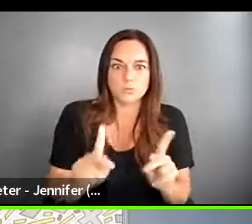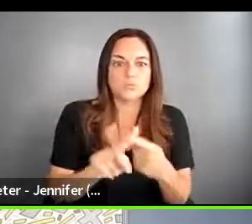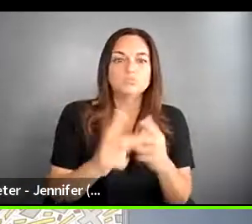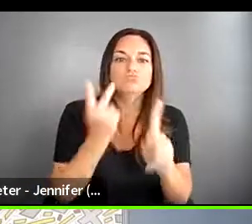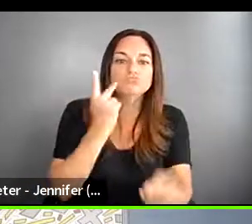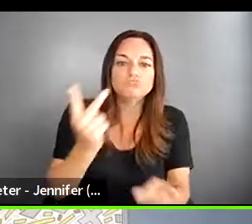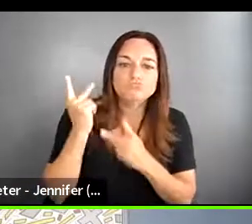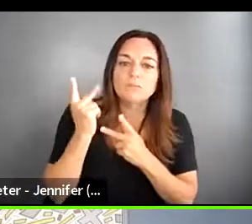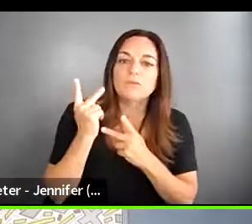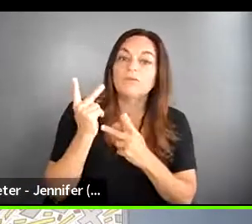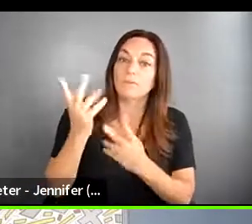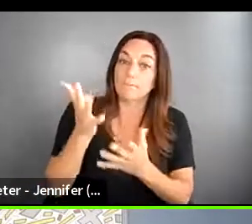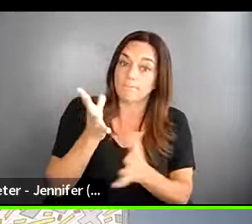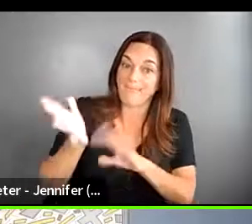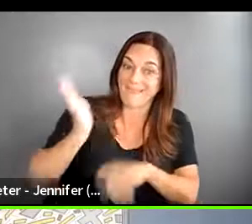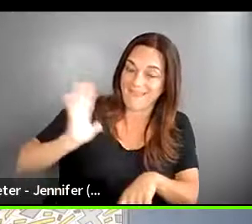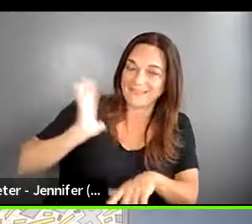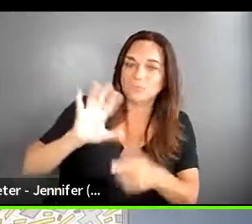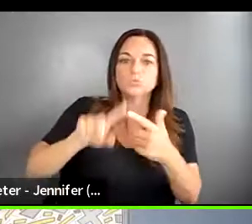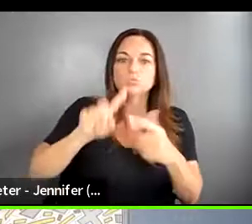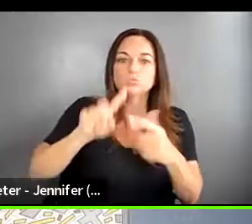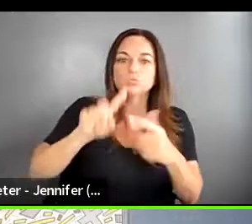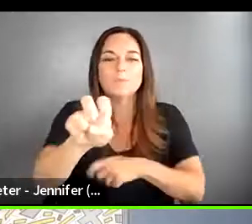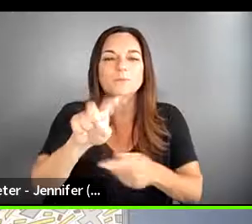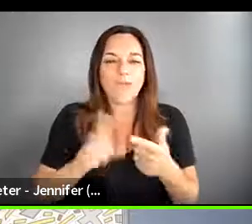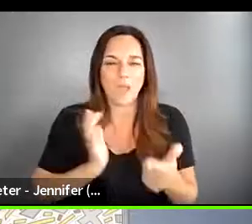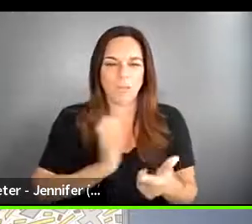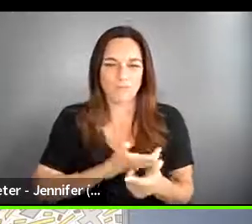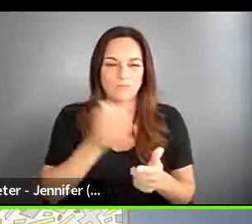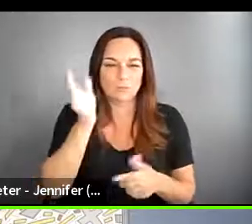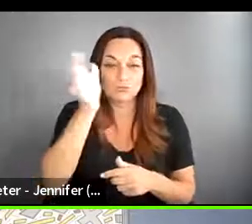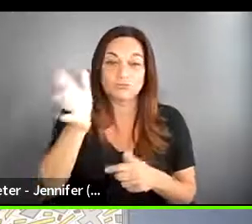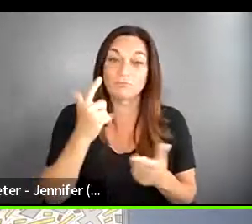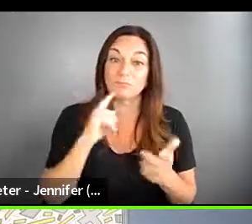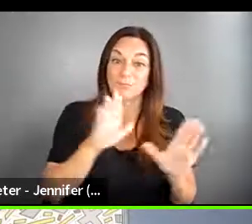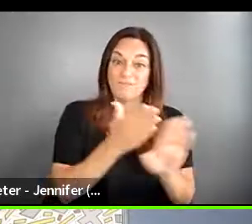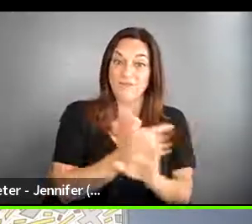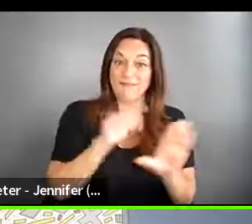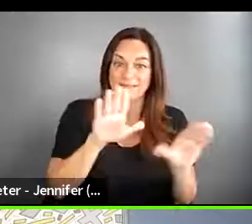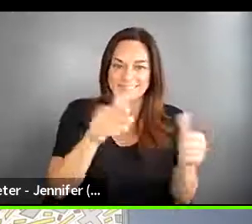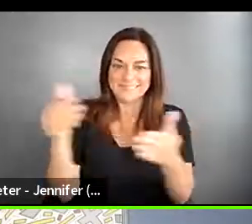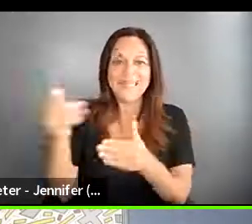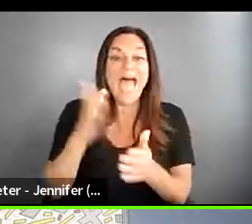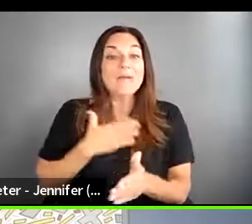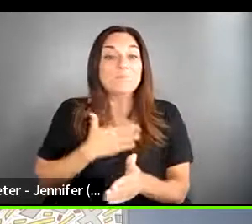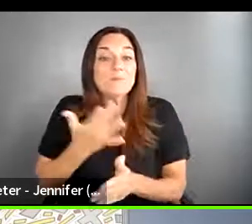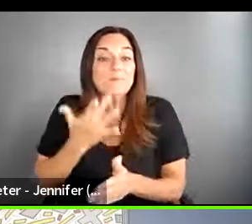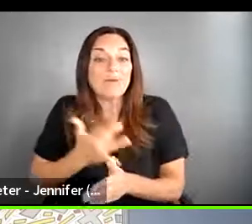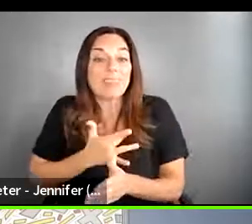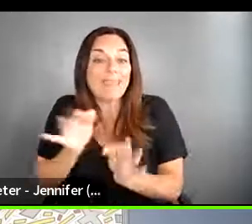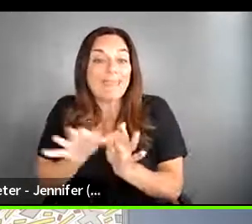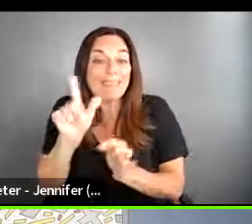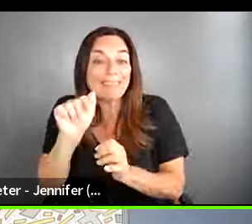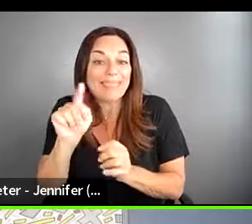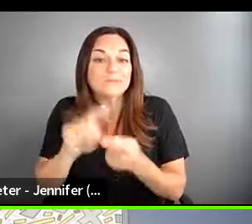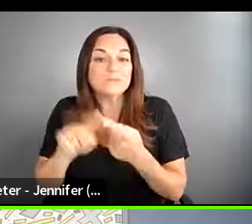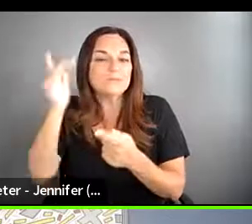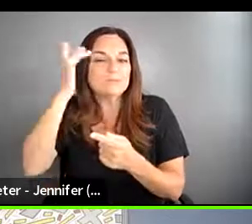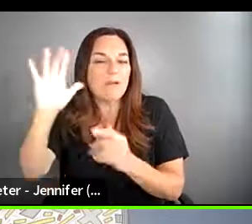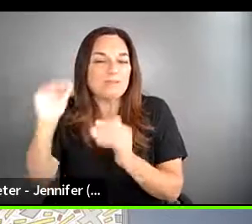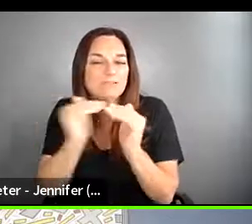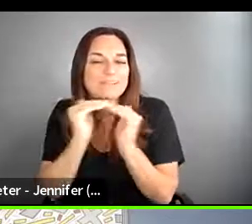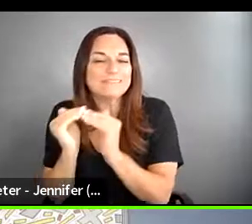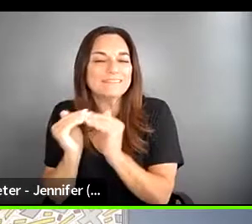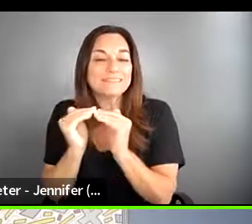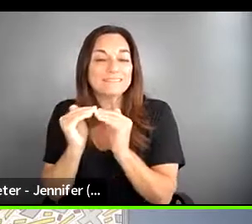jumpstart our future. Before I turn it over to our phenomenal panelists, happy belated birthday to the Smart Justice team who turned 4 on